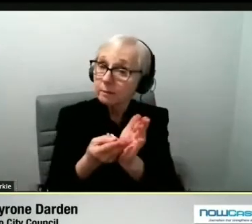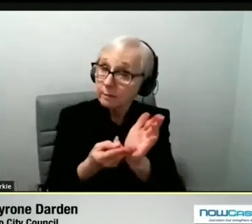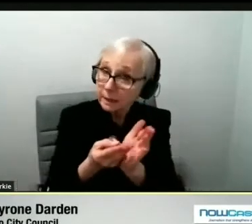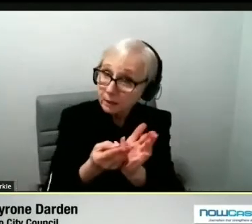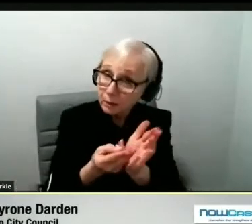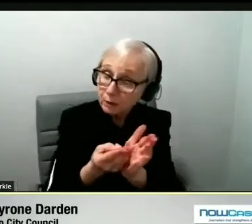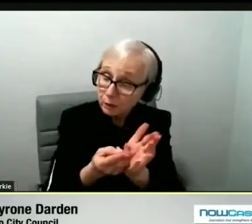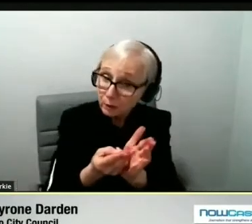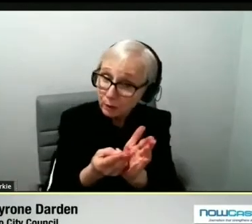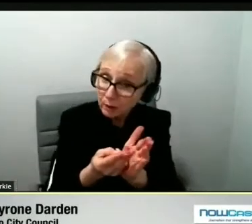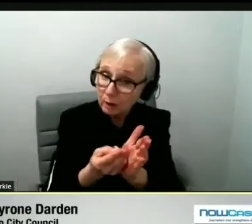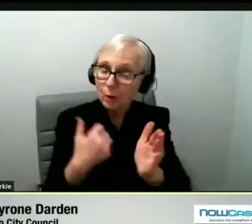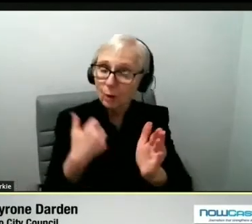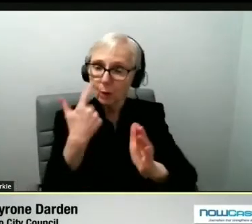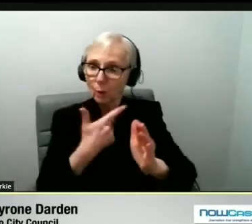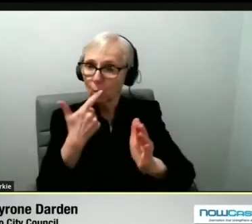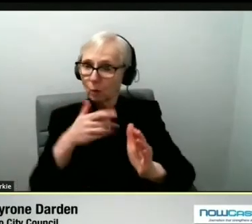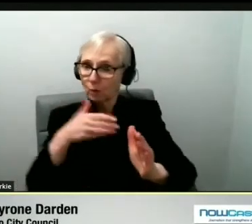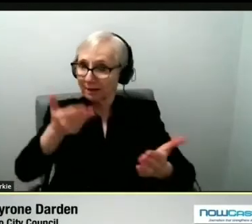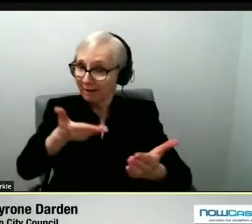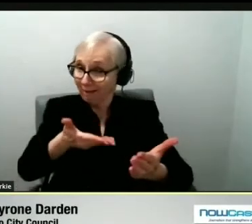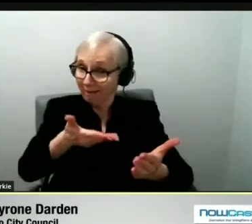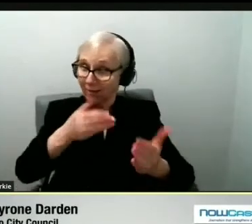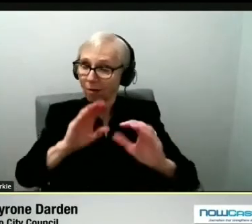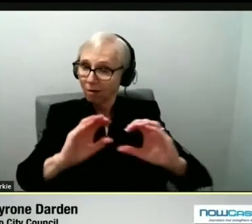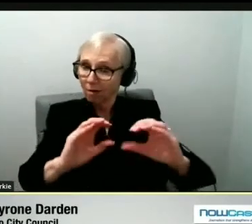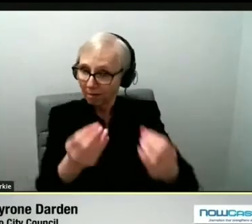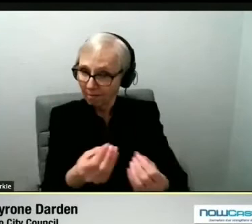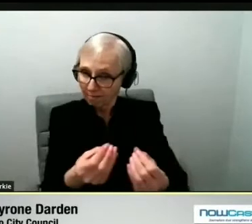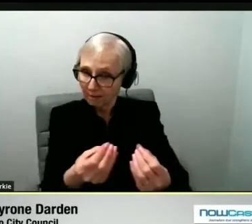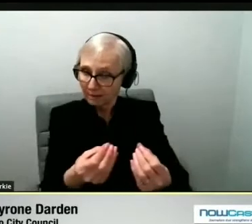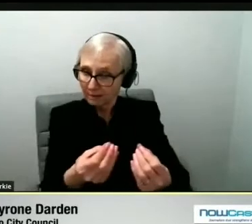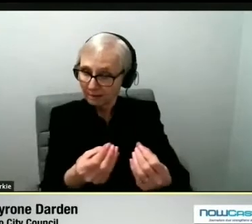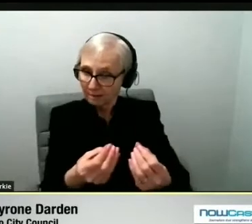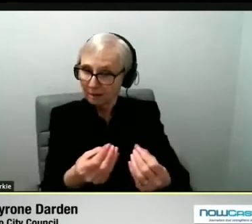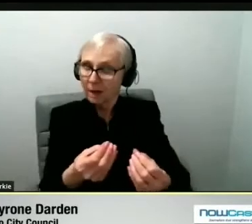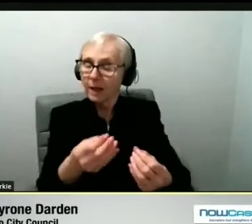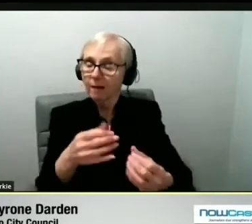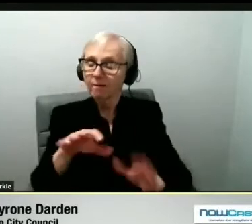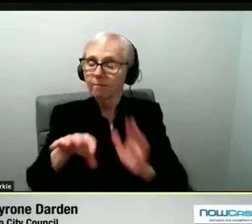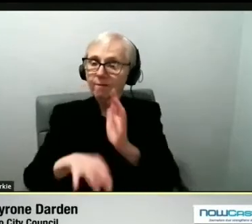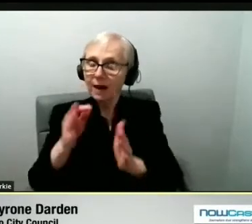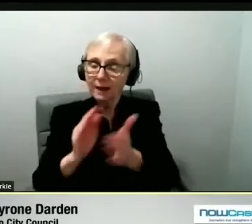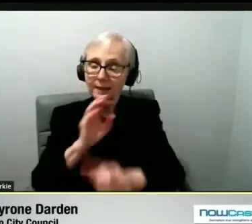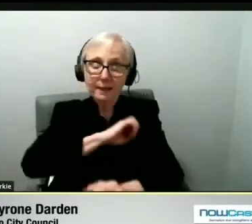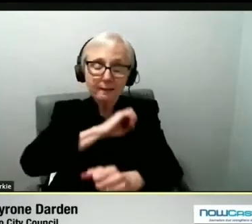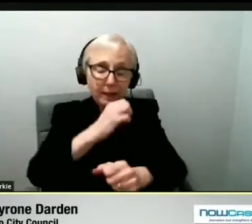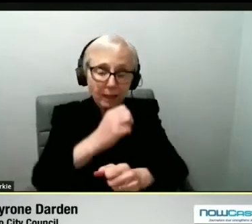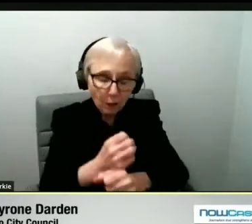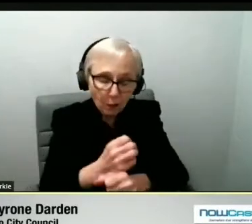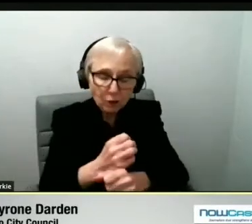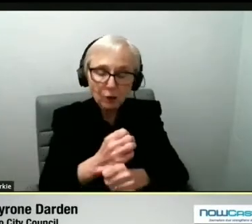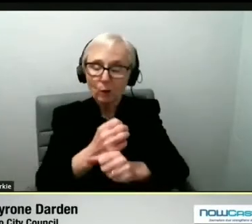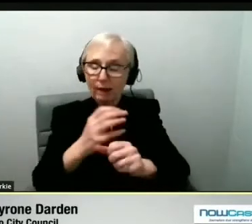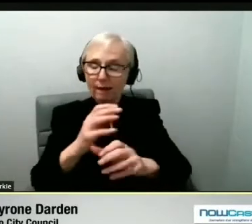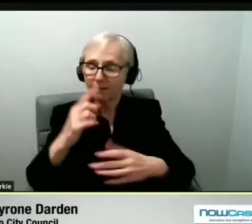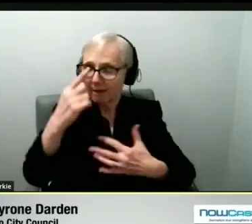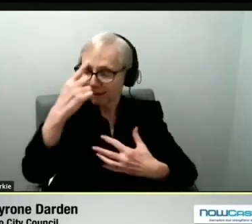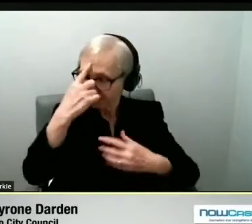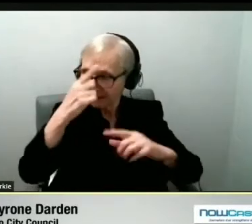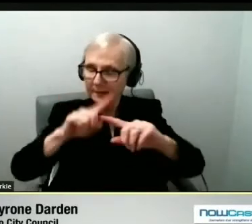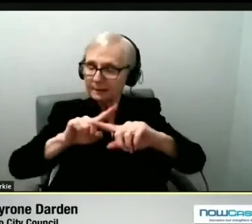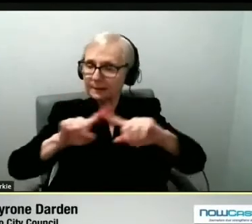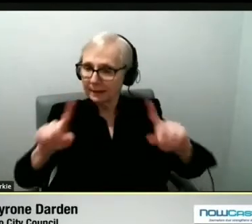that whoever's in that office. And then finally, the energy. We have to be innovative. We have to be able to step out the box, and we have to be able to work with